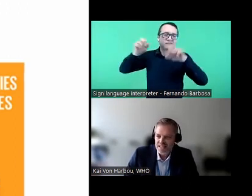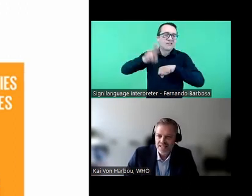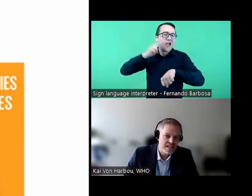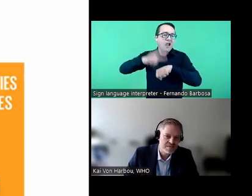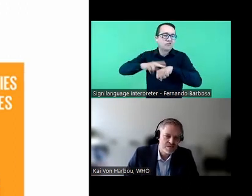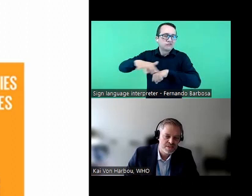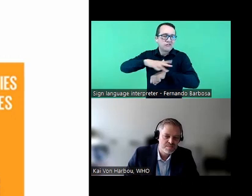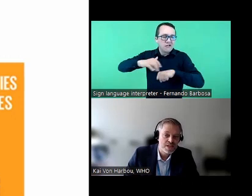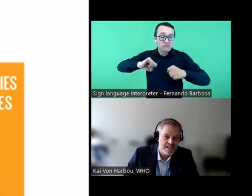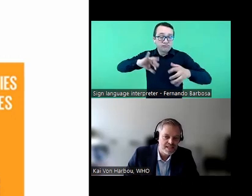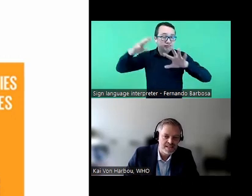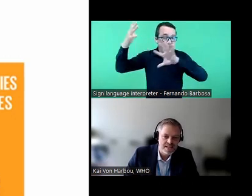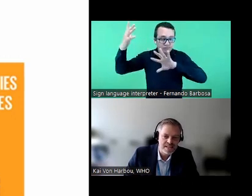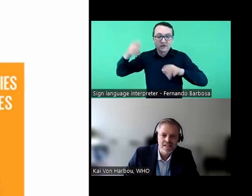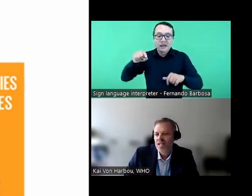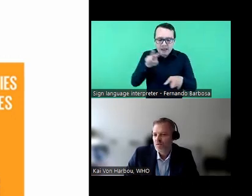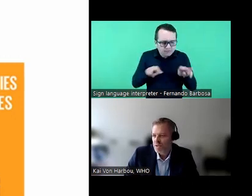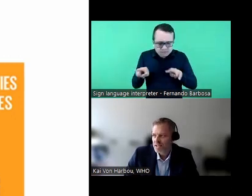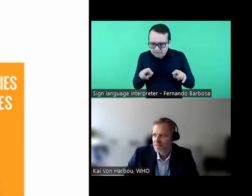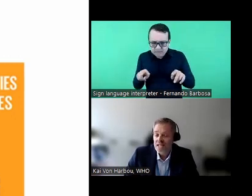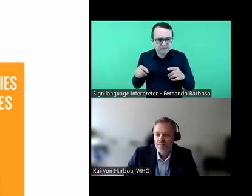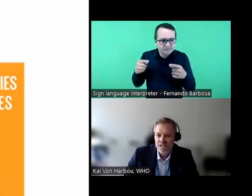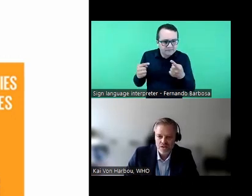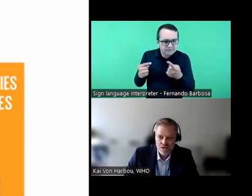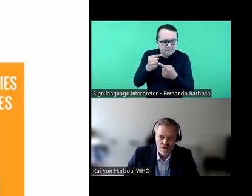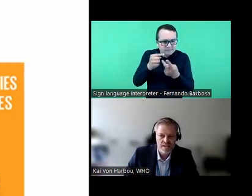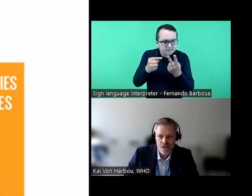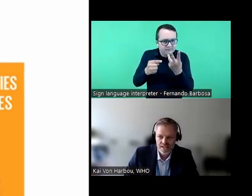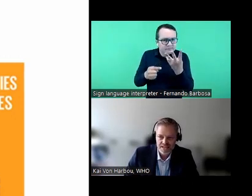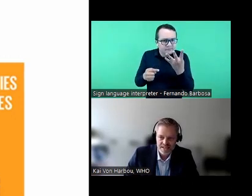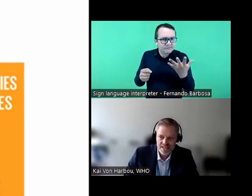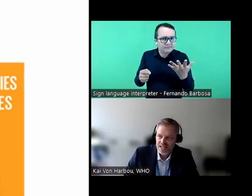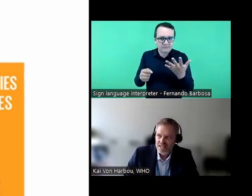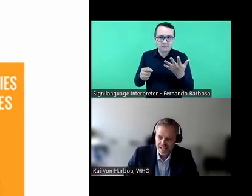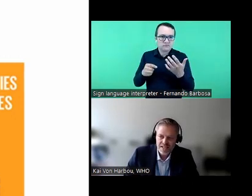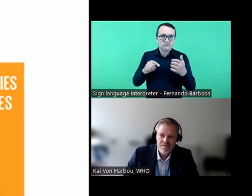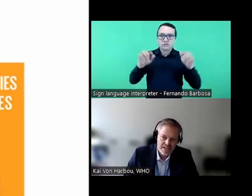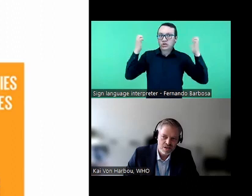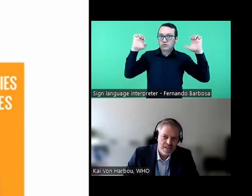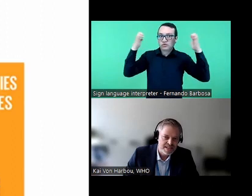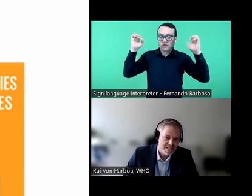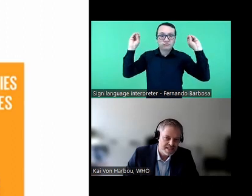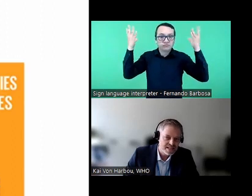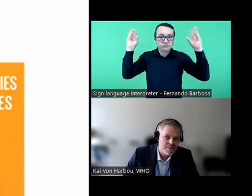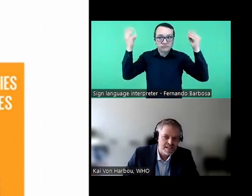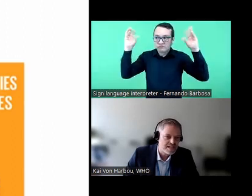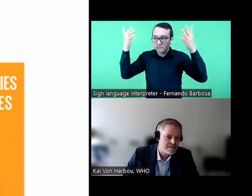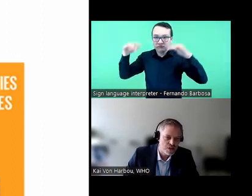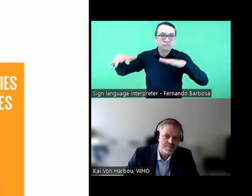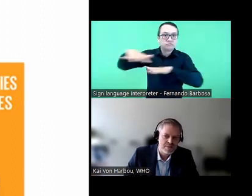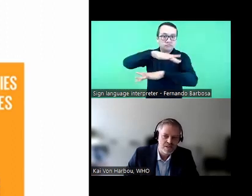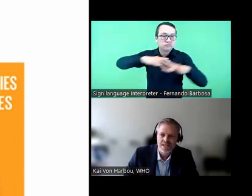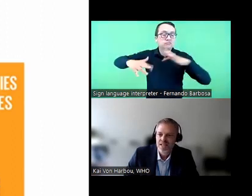and cities have to simultaneously deal with multiple concurrent emergencies that affect their communities. And this is